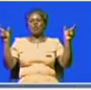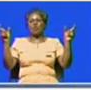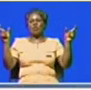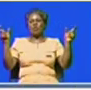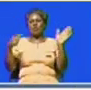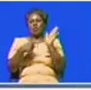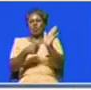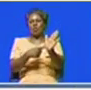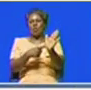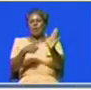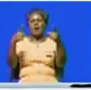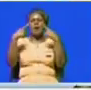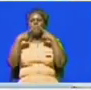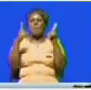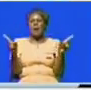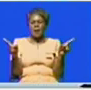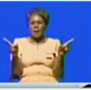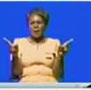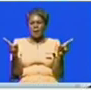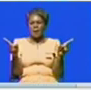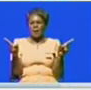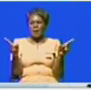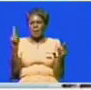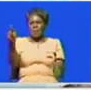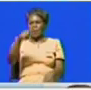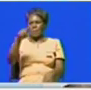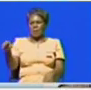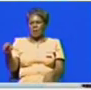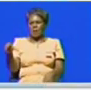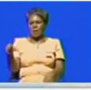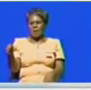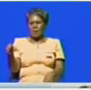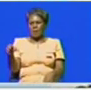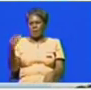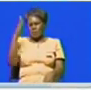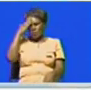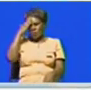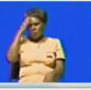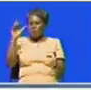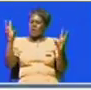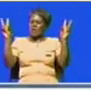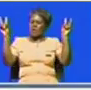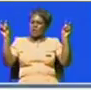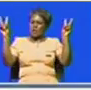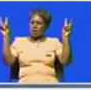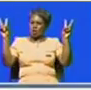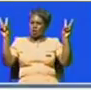them. You know the transmissions were done. They were done illegally. They ran away from them. Well, you know the well, the issues the forms being raised and fought. The judges agreeing with you